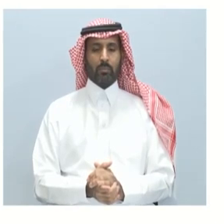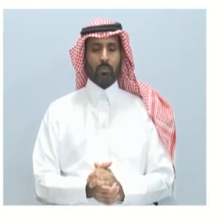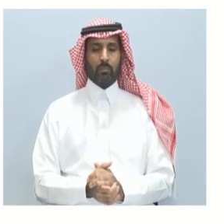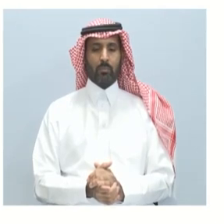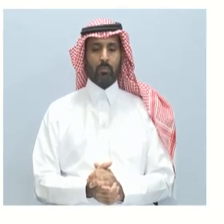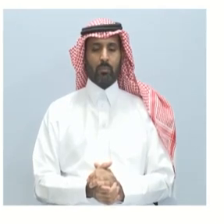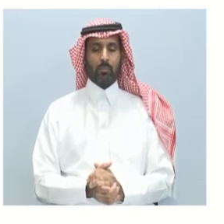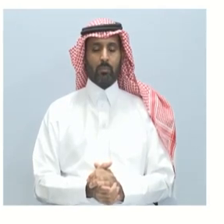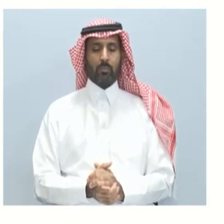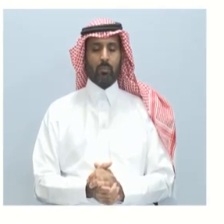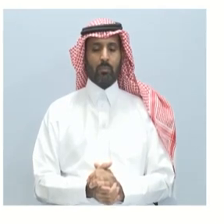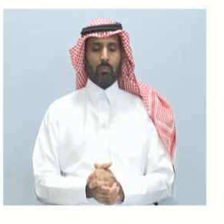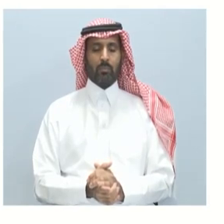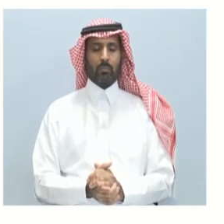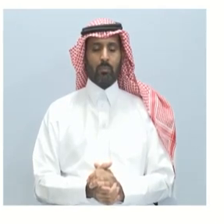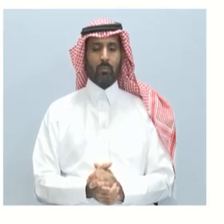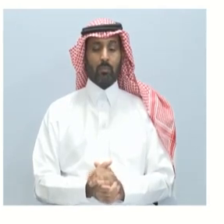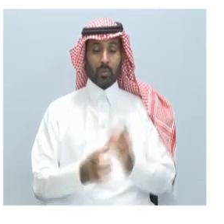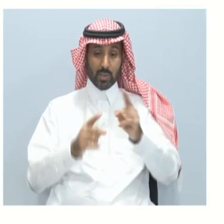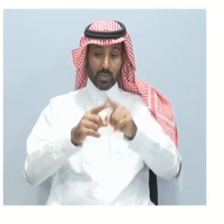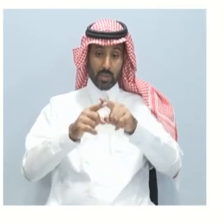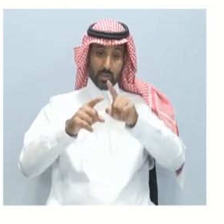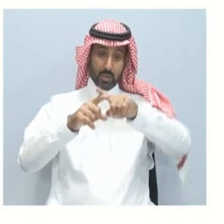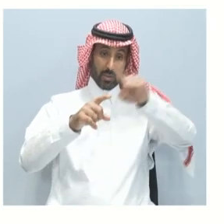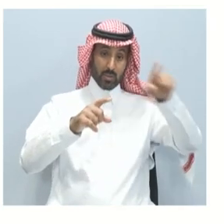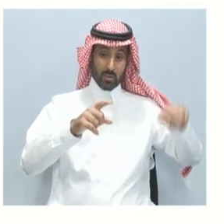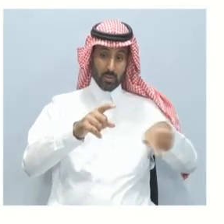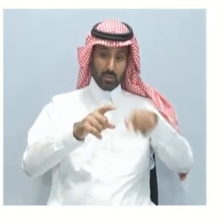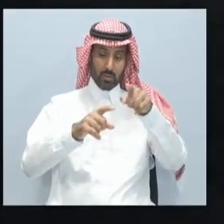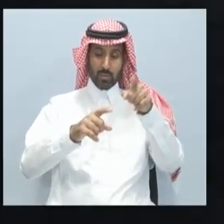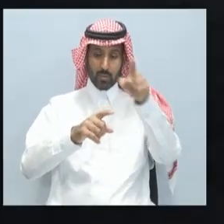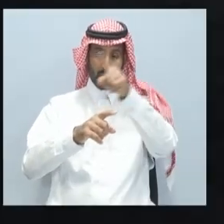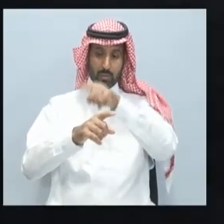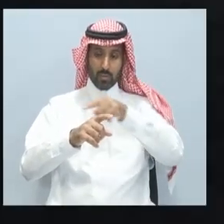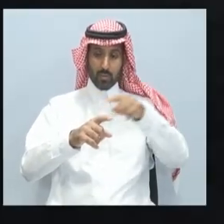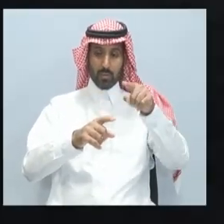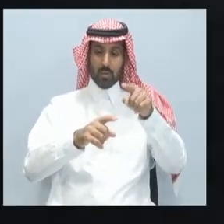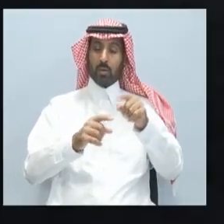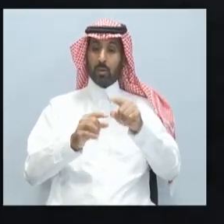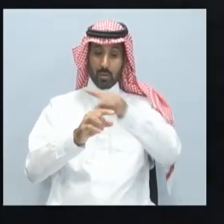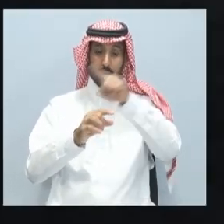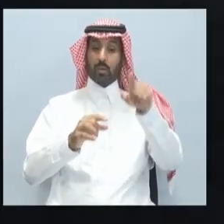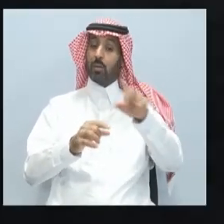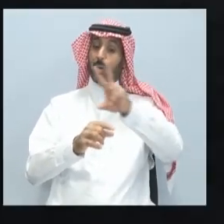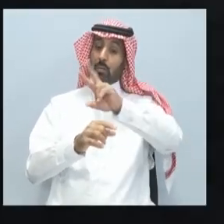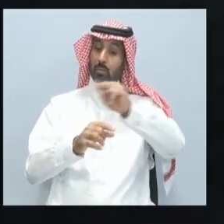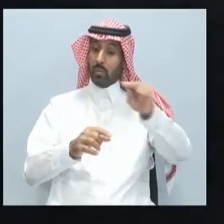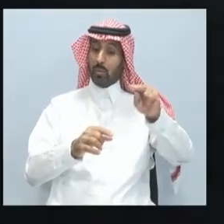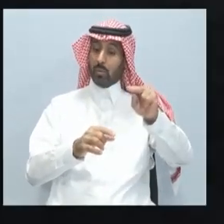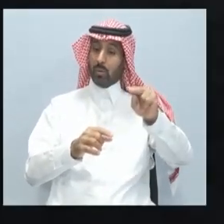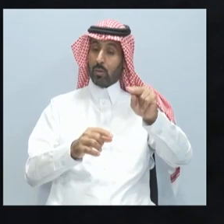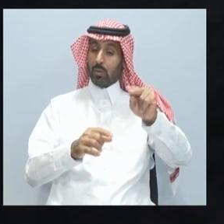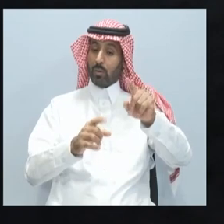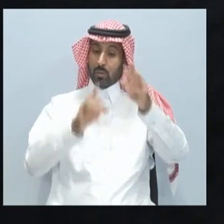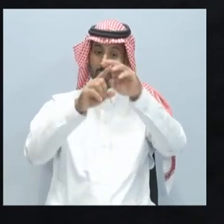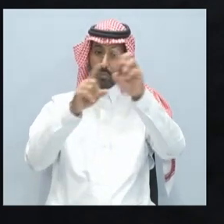Of course, there's going to be a Venn diagram. We're going to use it. So you can draw a Venn diagram. We have here